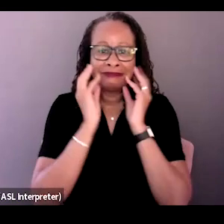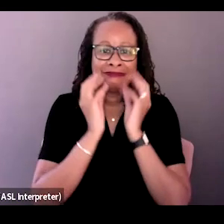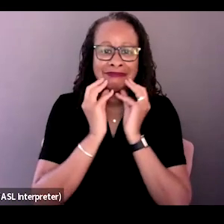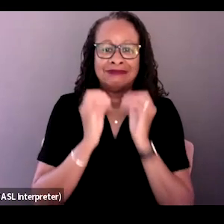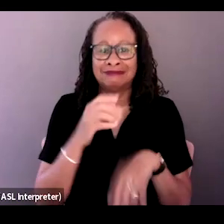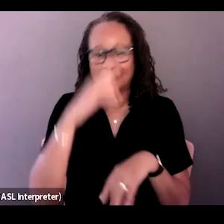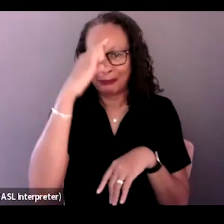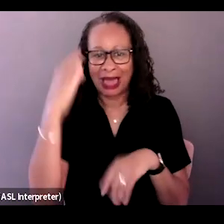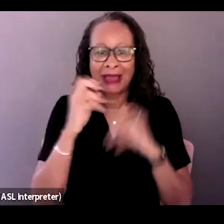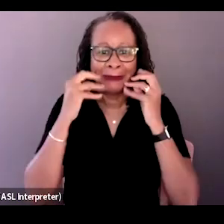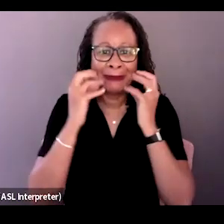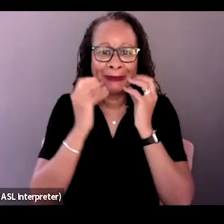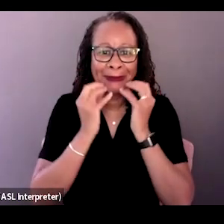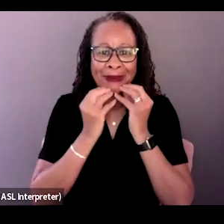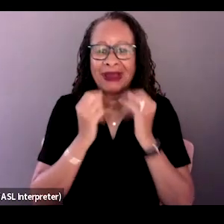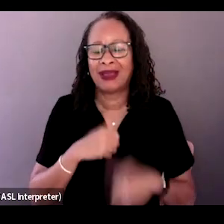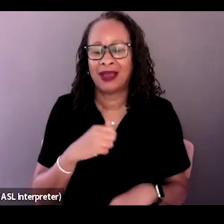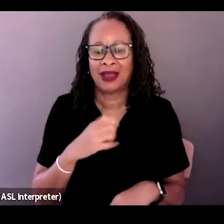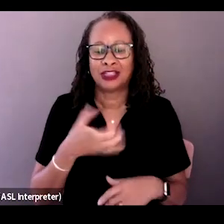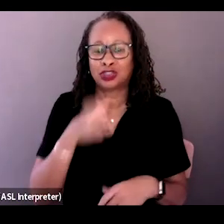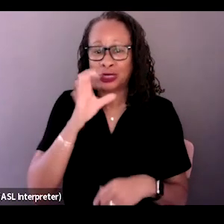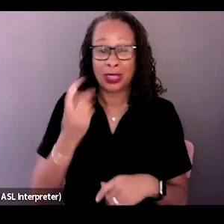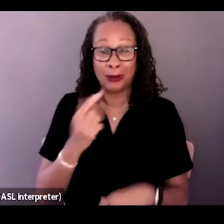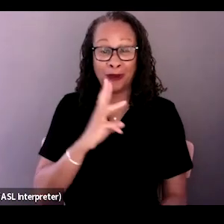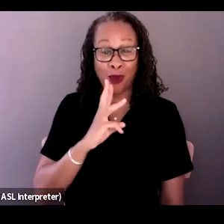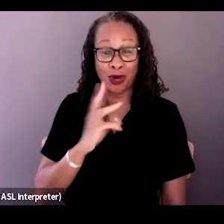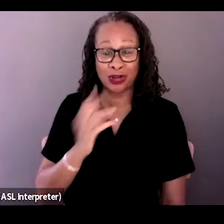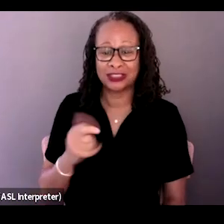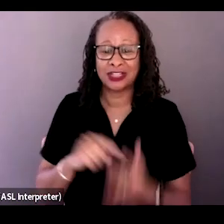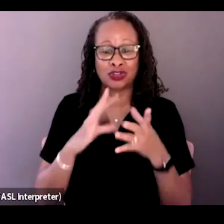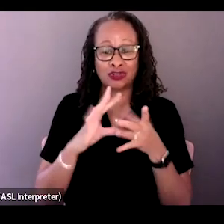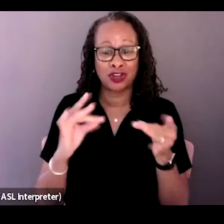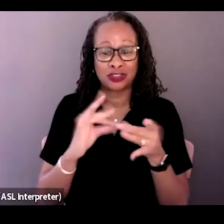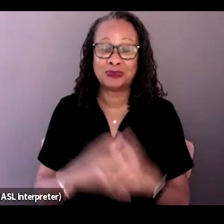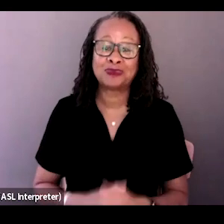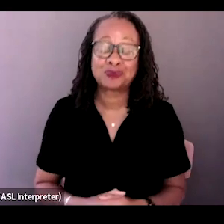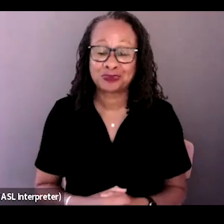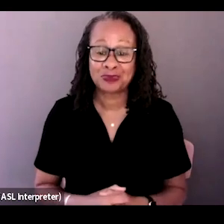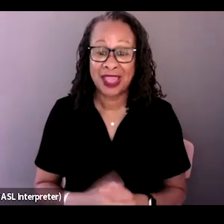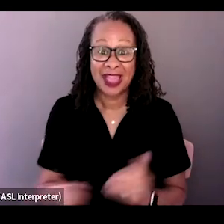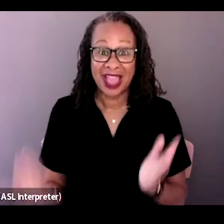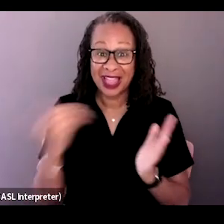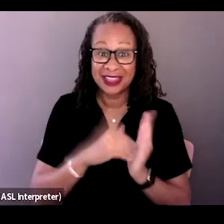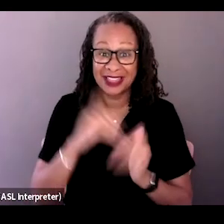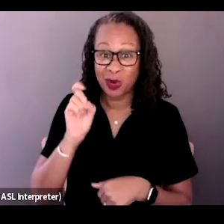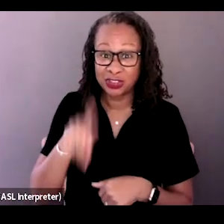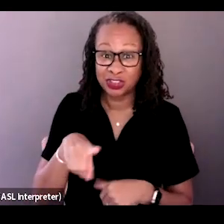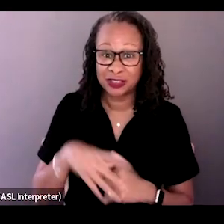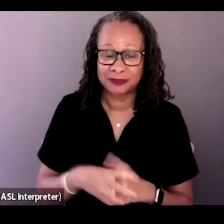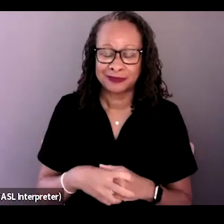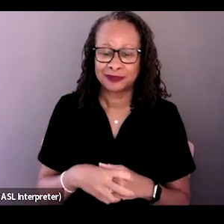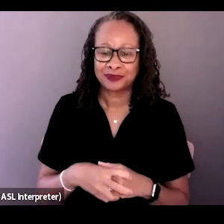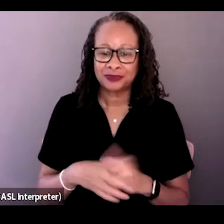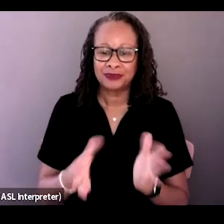beard, and yeah, drinking a bit of water and starting the conversation. So shall I repeat the question, because you were